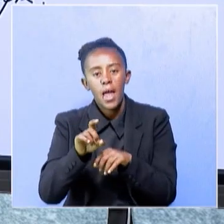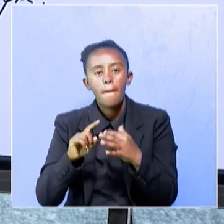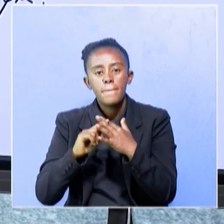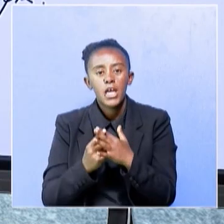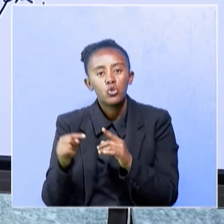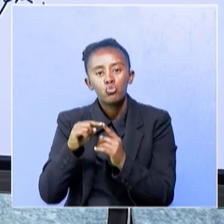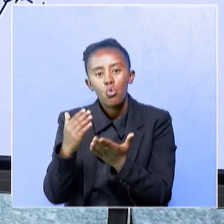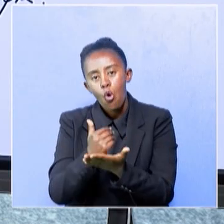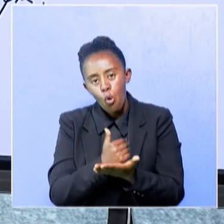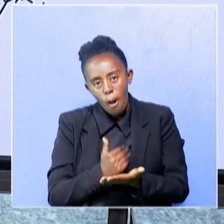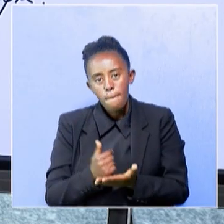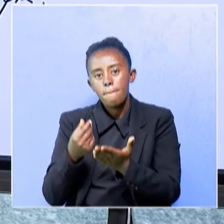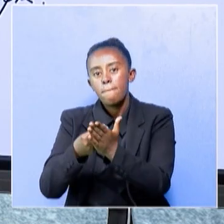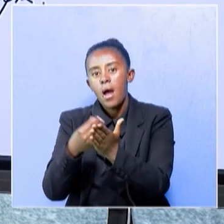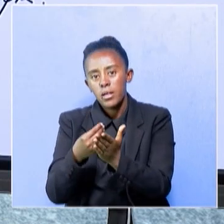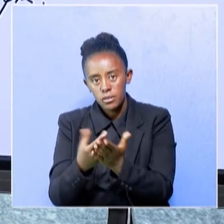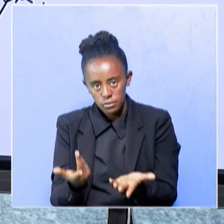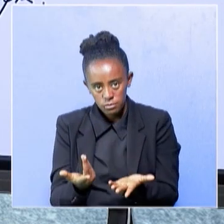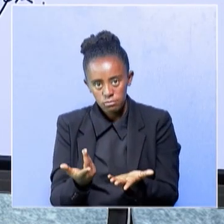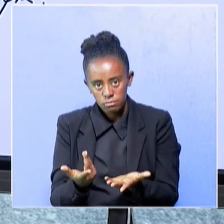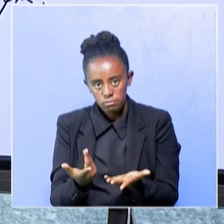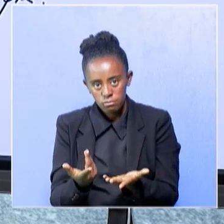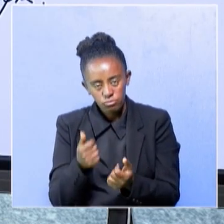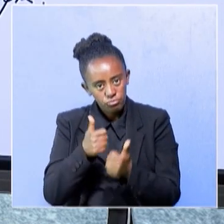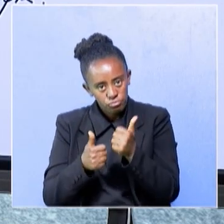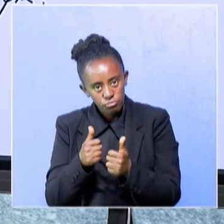money. Where do you think it's correct?